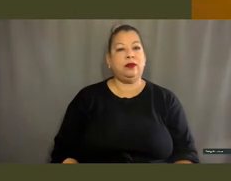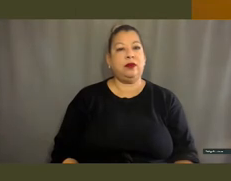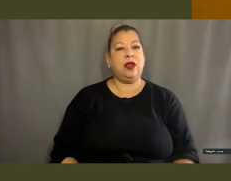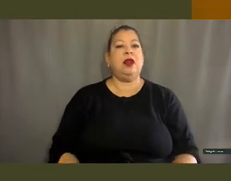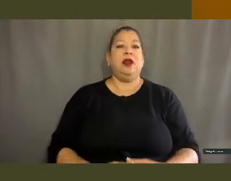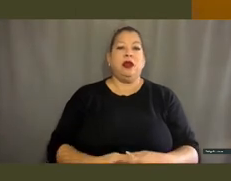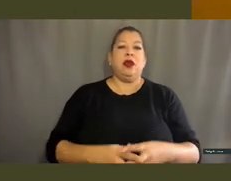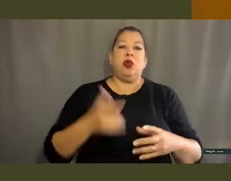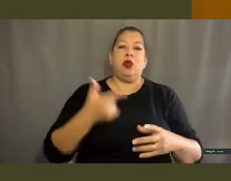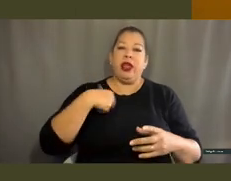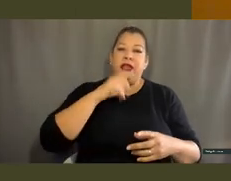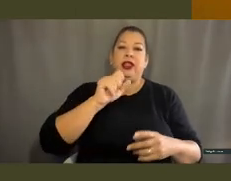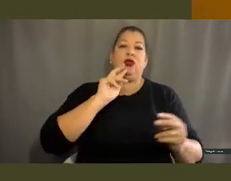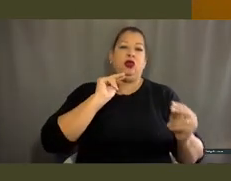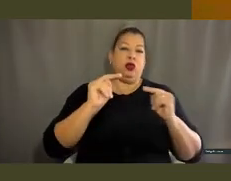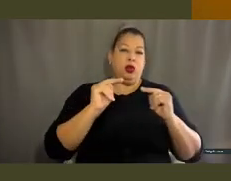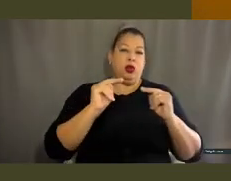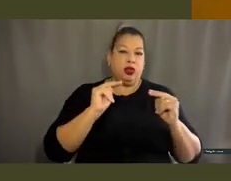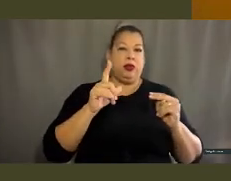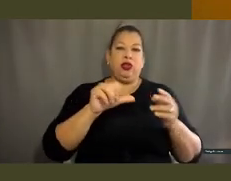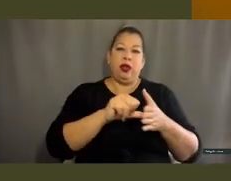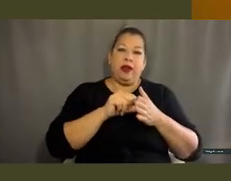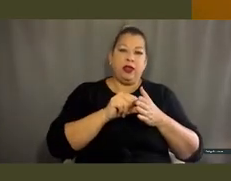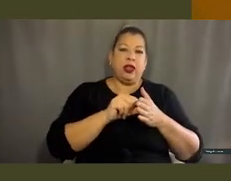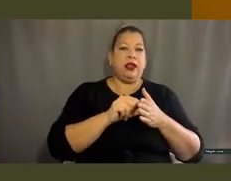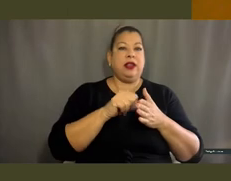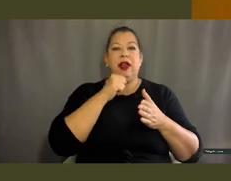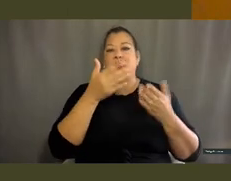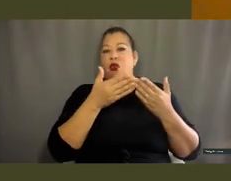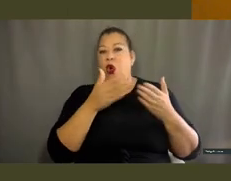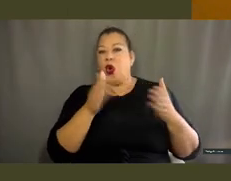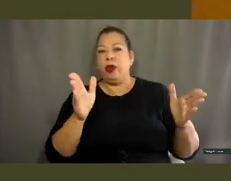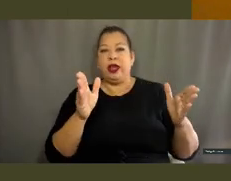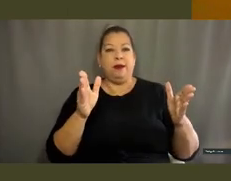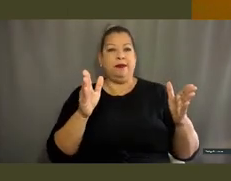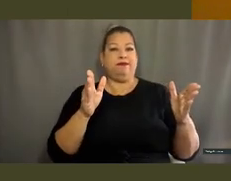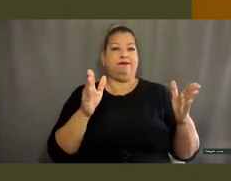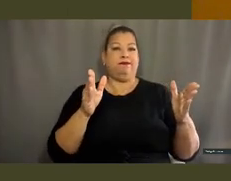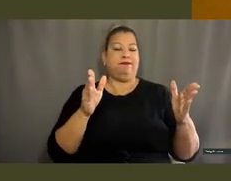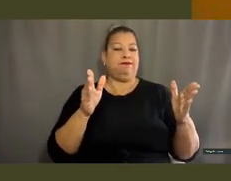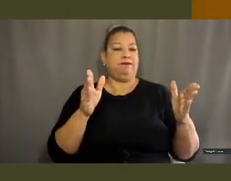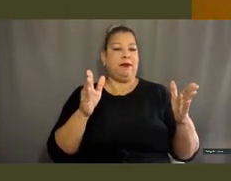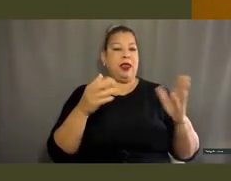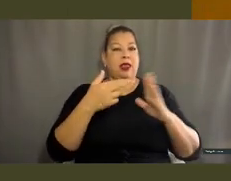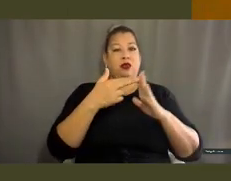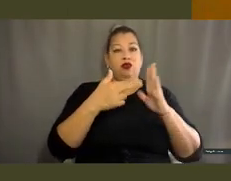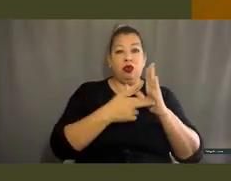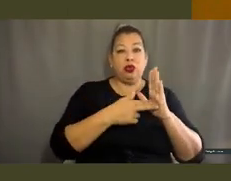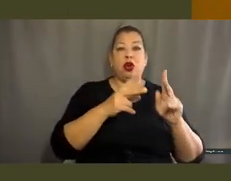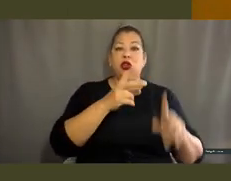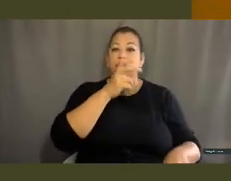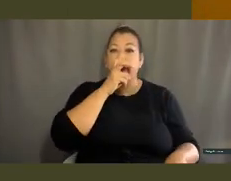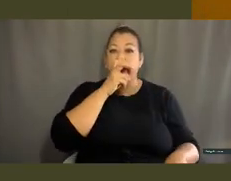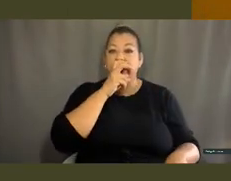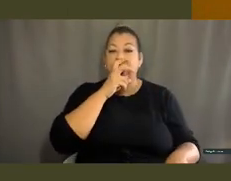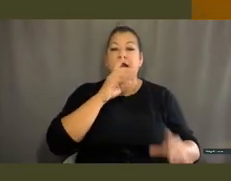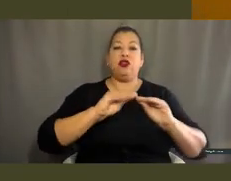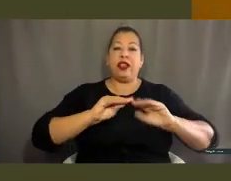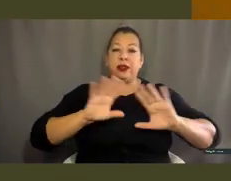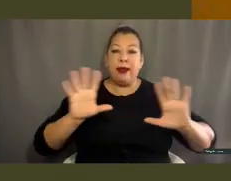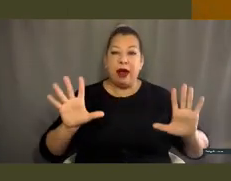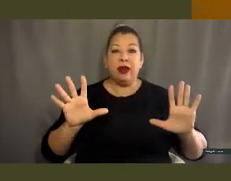hot air or fake credits or whatever the terminology might be, that the rules are strict, that you are transparent in terms of delivering and you